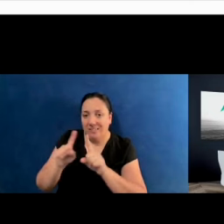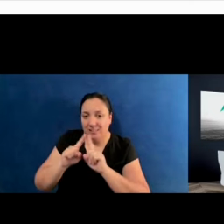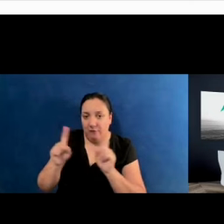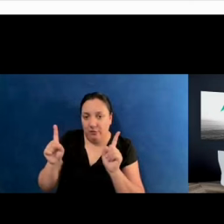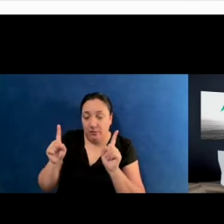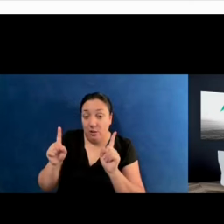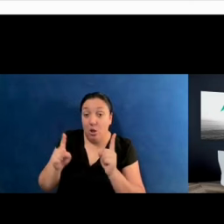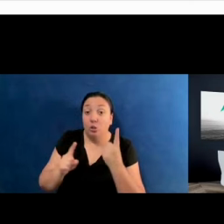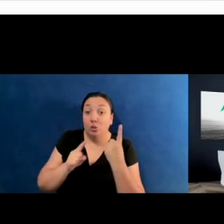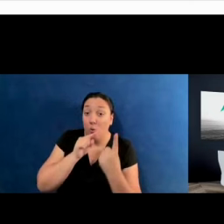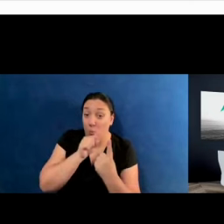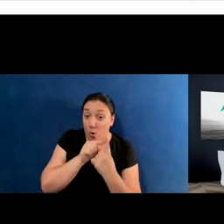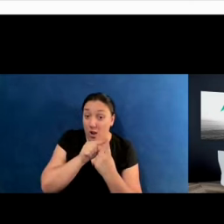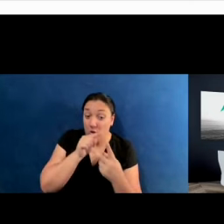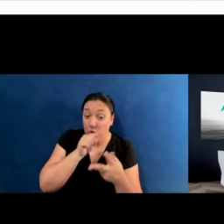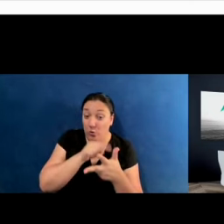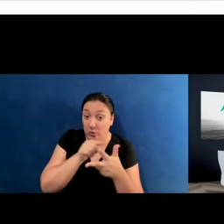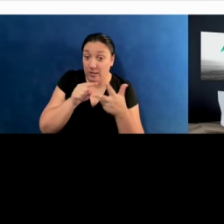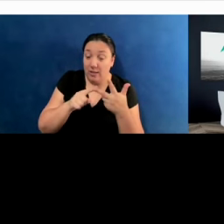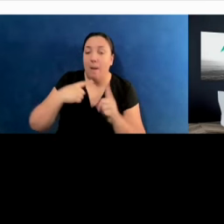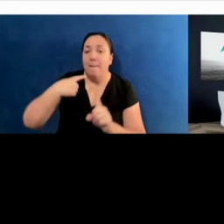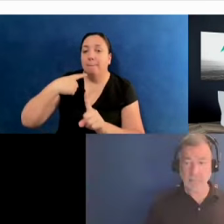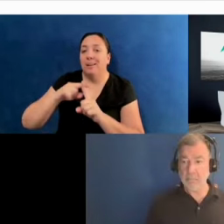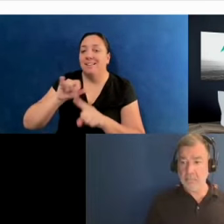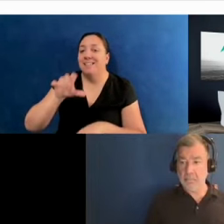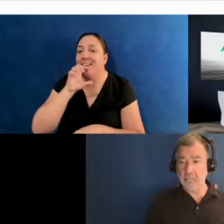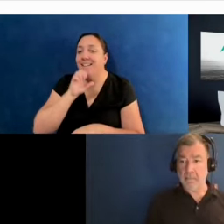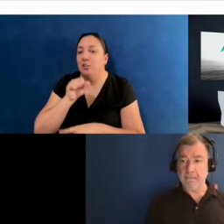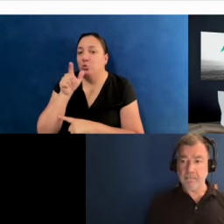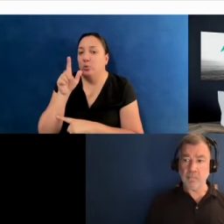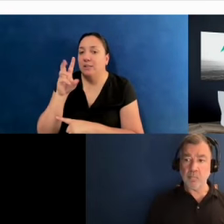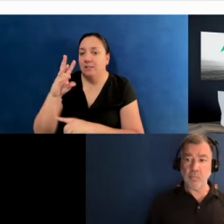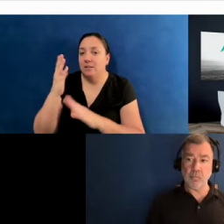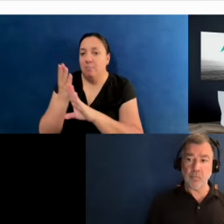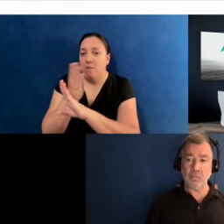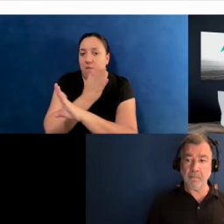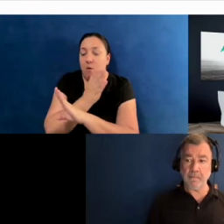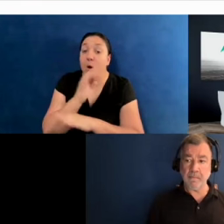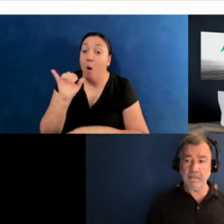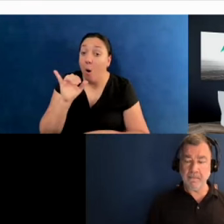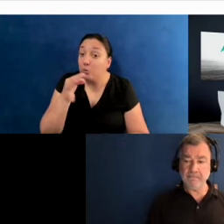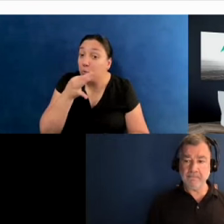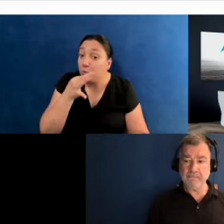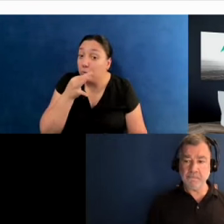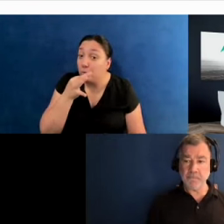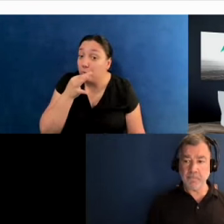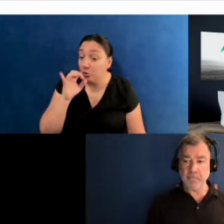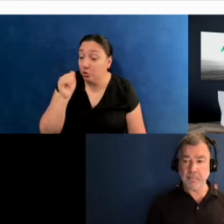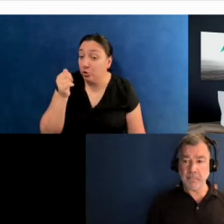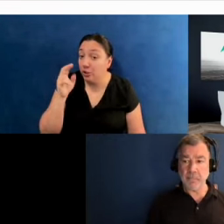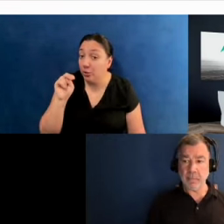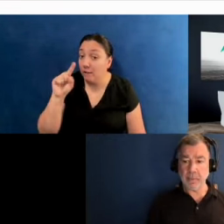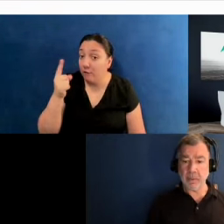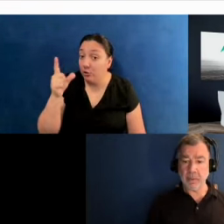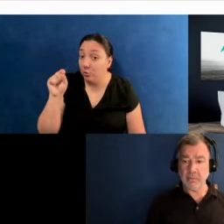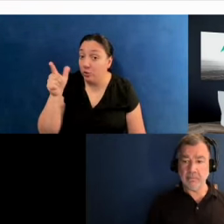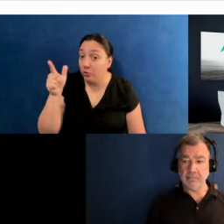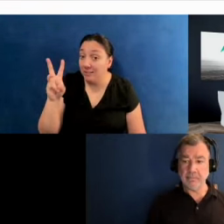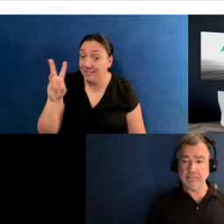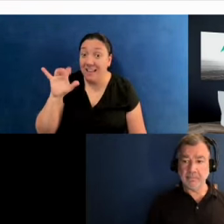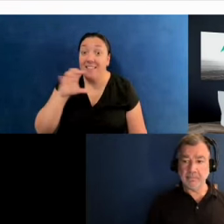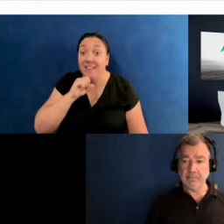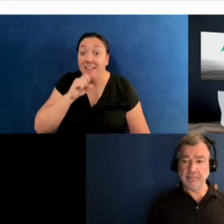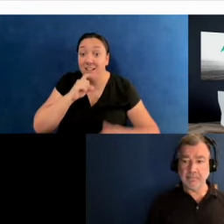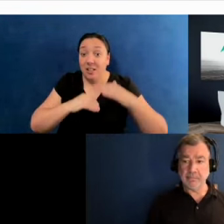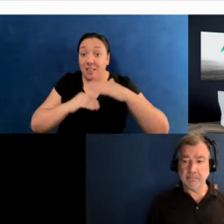plus the age of disability's onset. And great news, coming January 1st of 2026, that age limit will